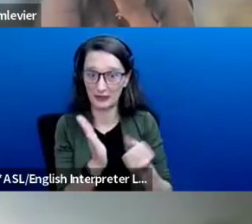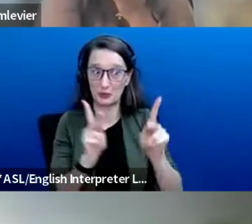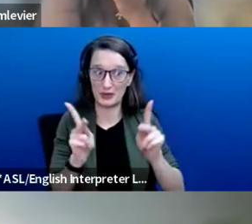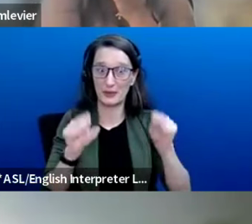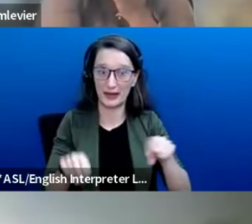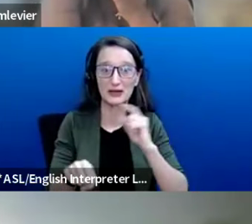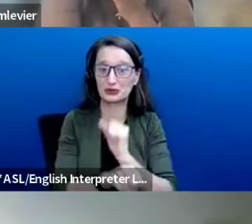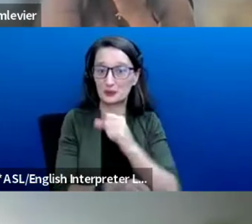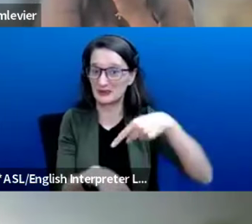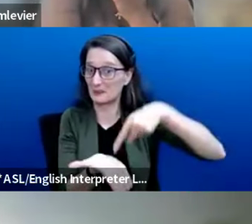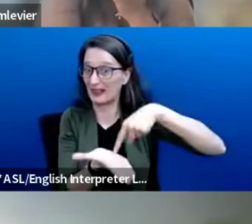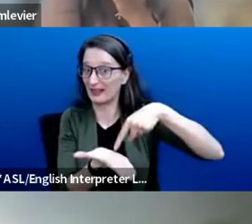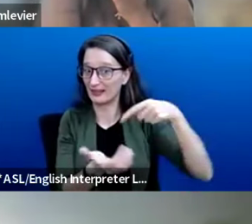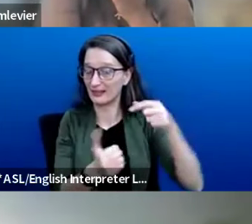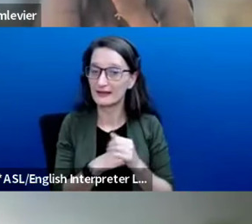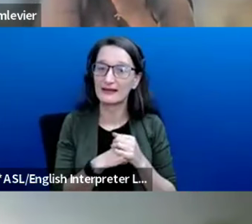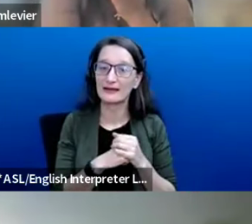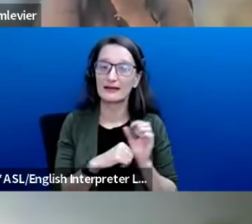So yeah,